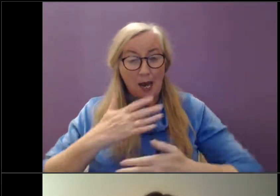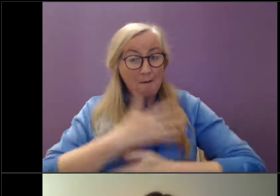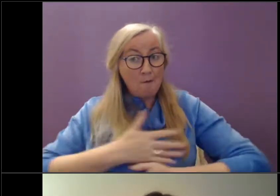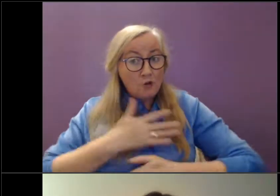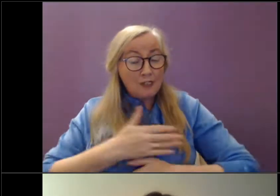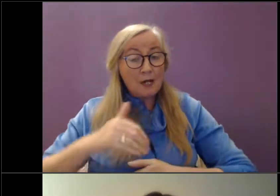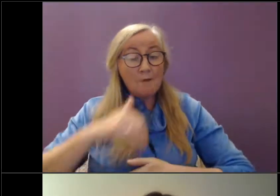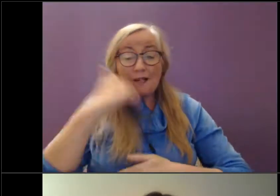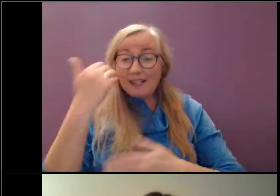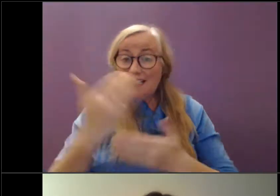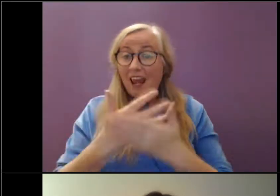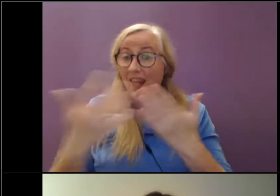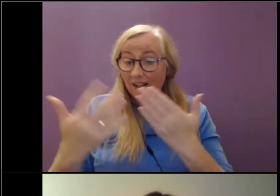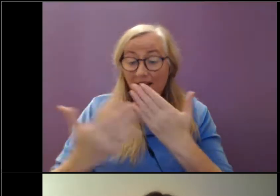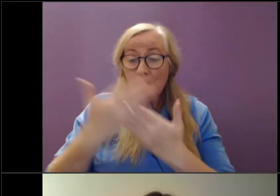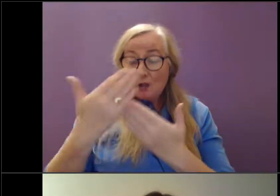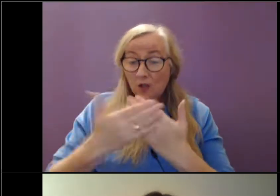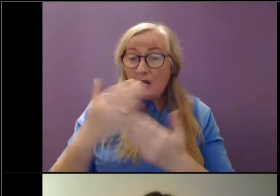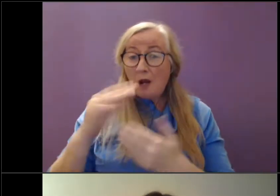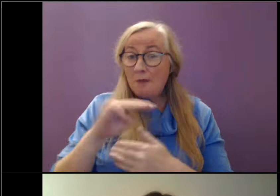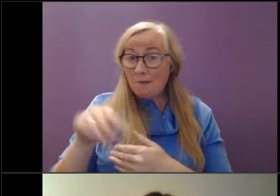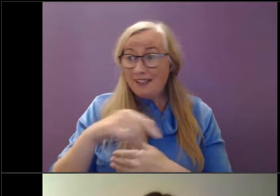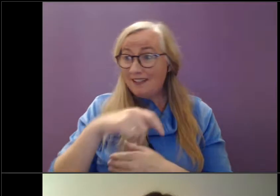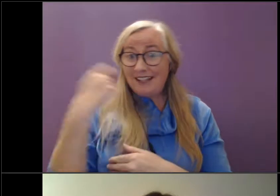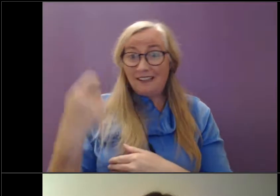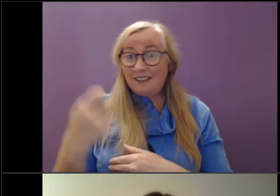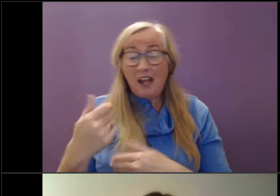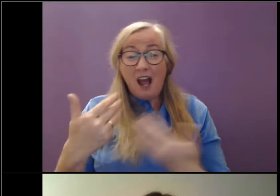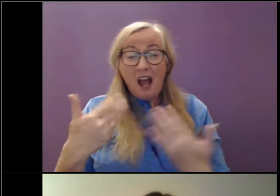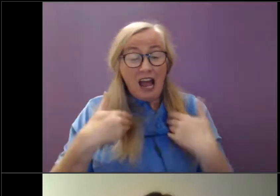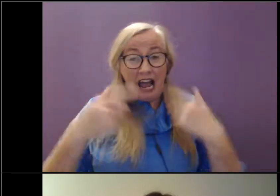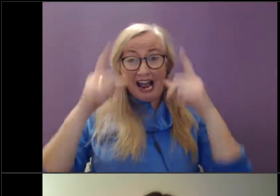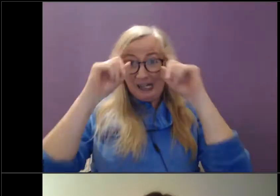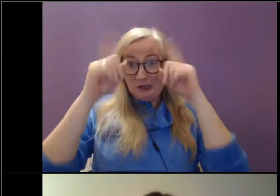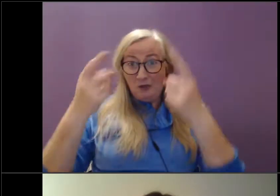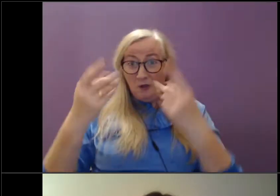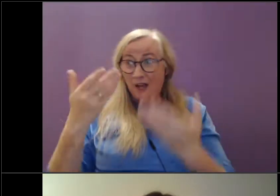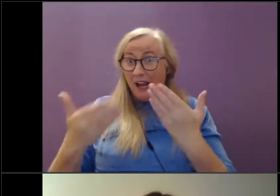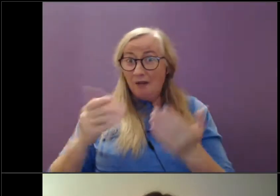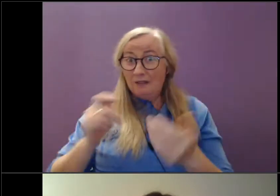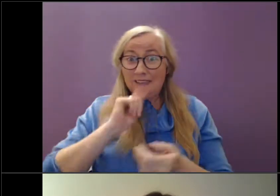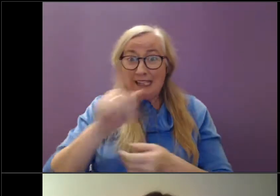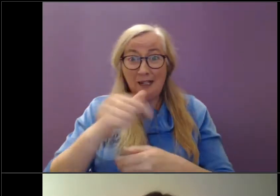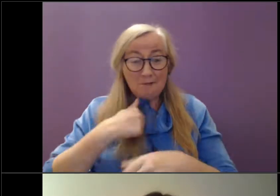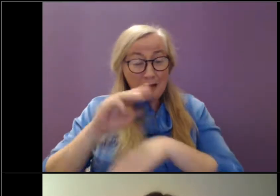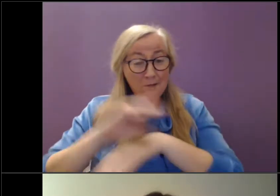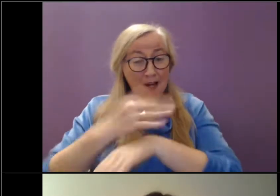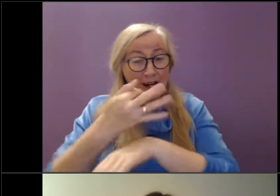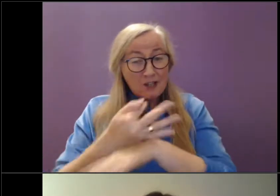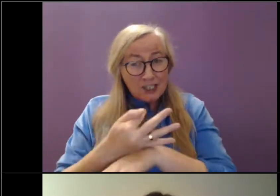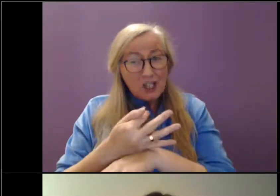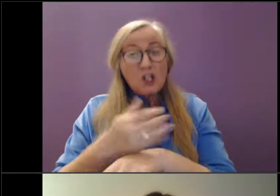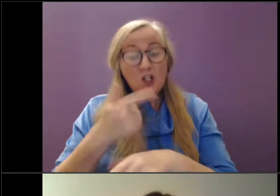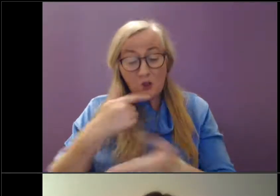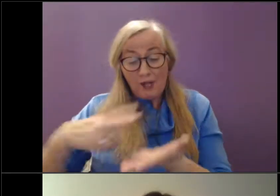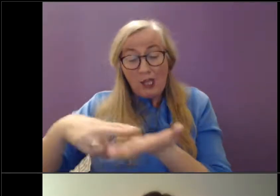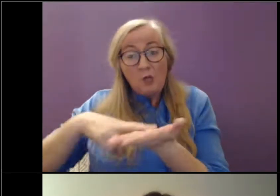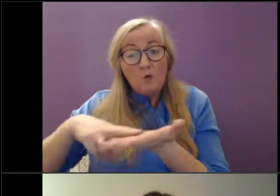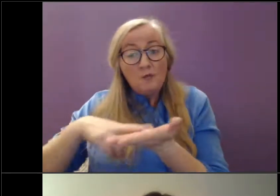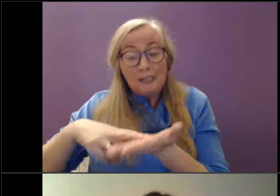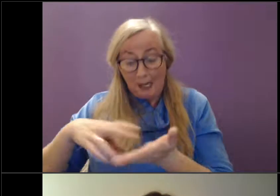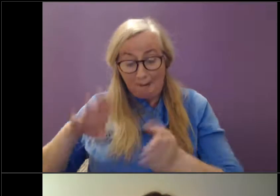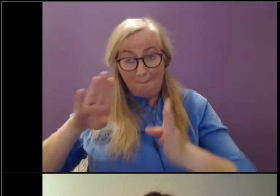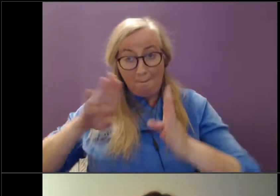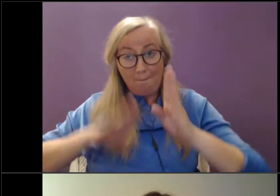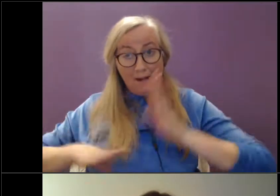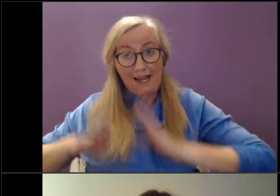to Jigsaw say, I don't know, I don't have the language, I don't know how to say that to my parents. So they use their behaviour to kind